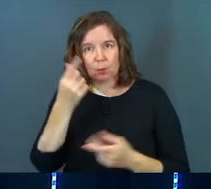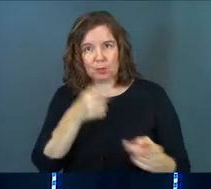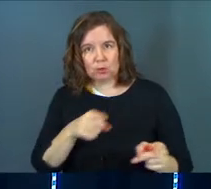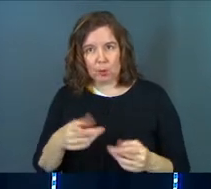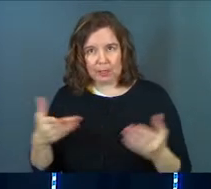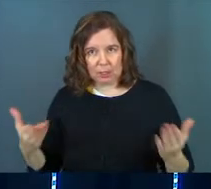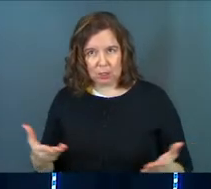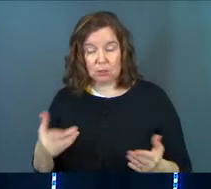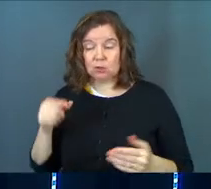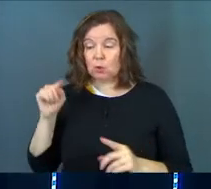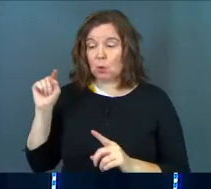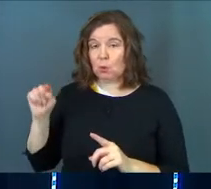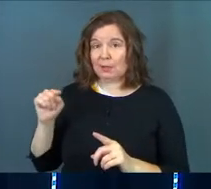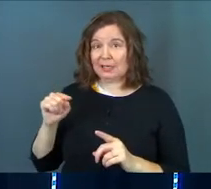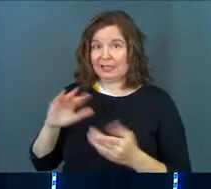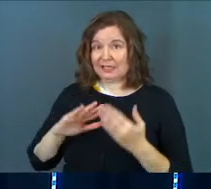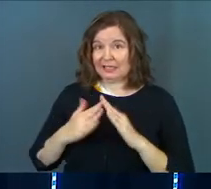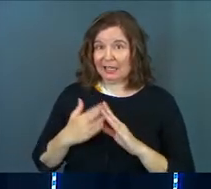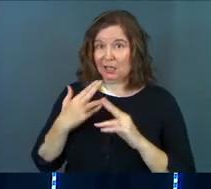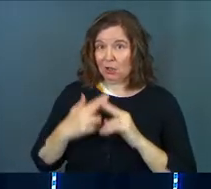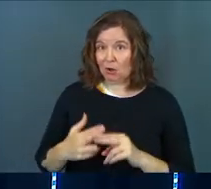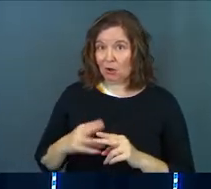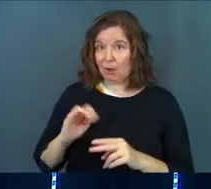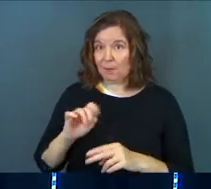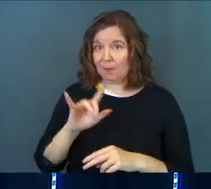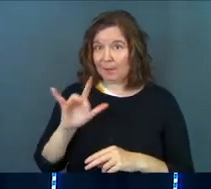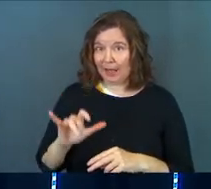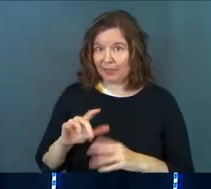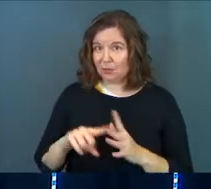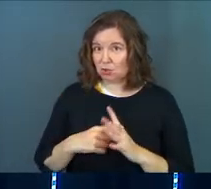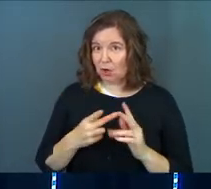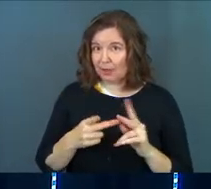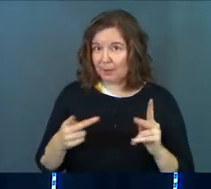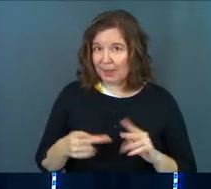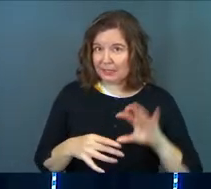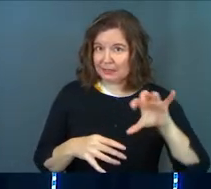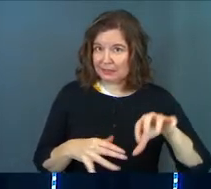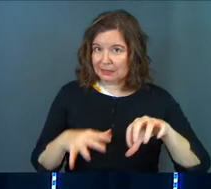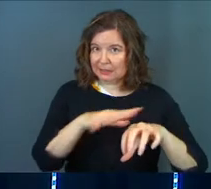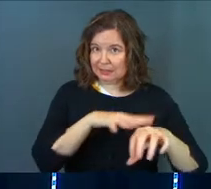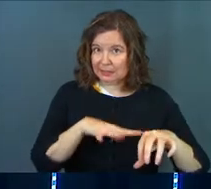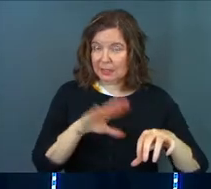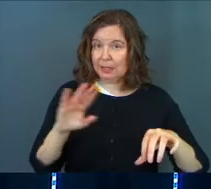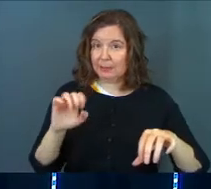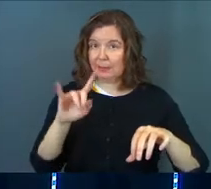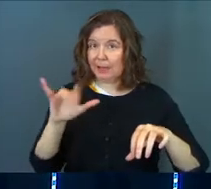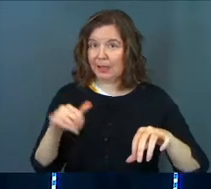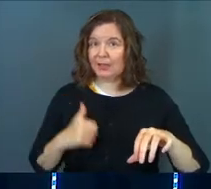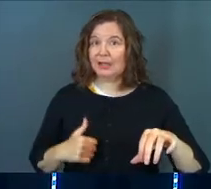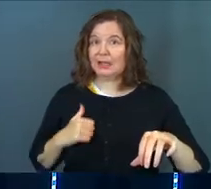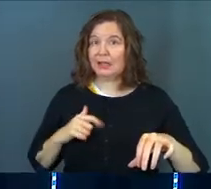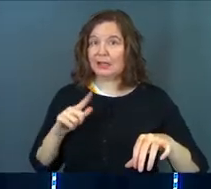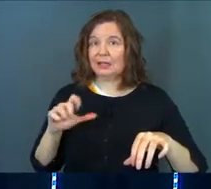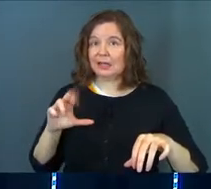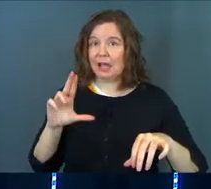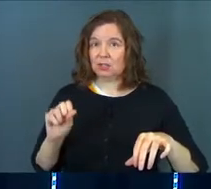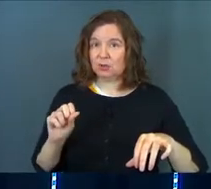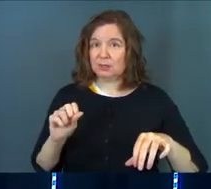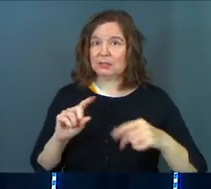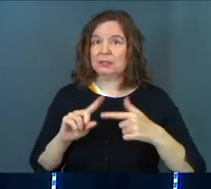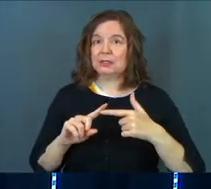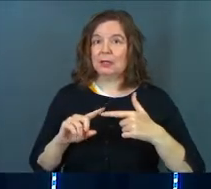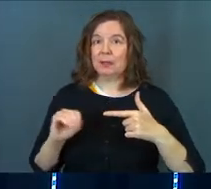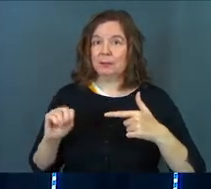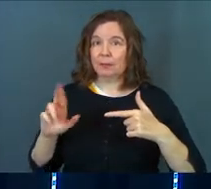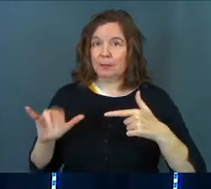what's going on here. So he's in a city called Bethany. So let's start in the place. In Bethany live Lazarus, Mary,